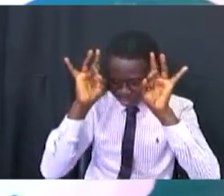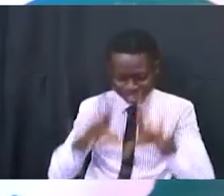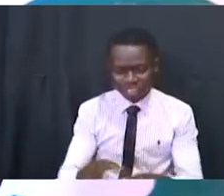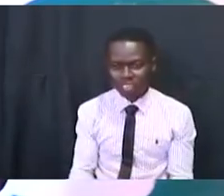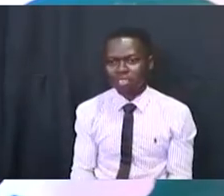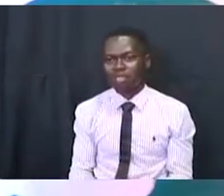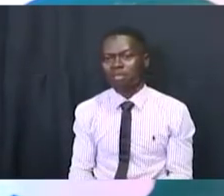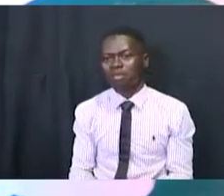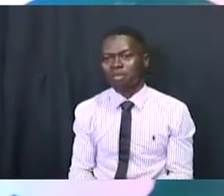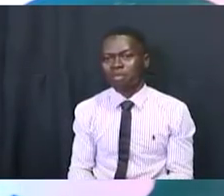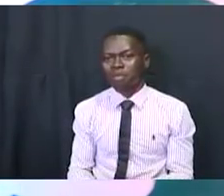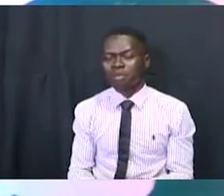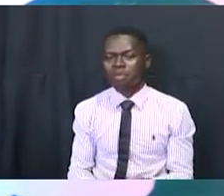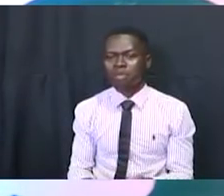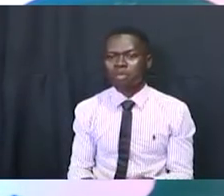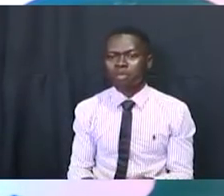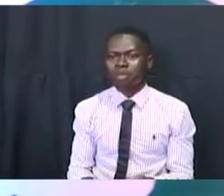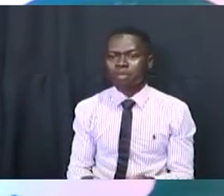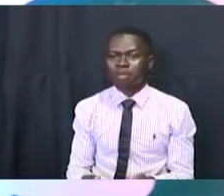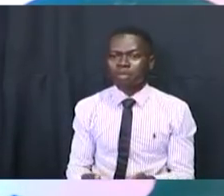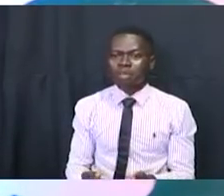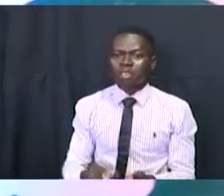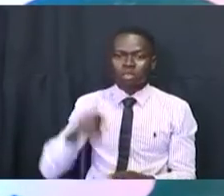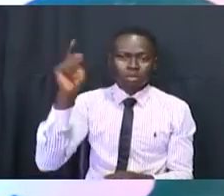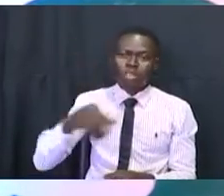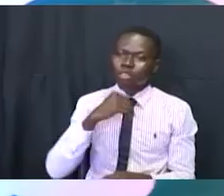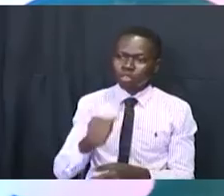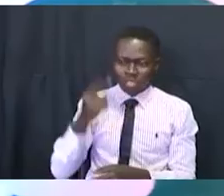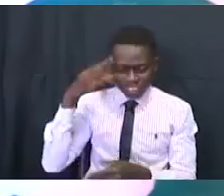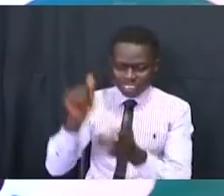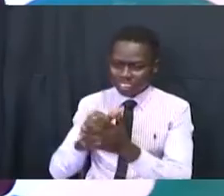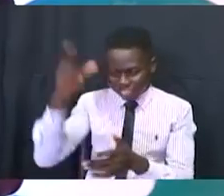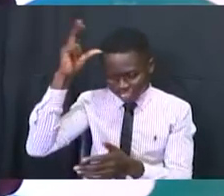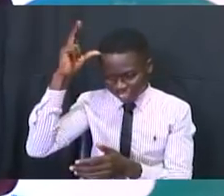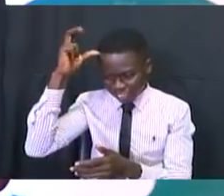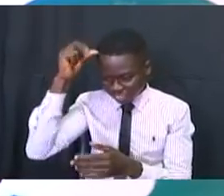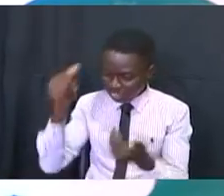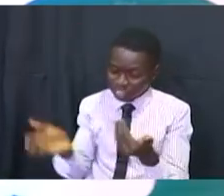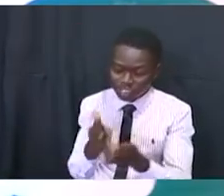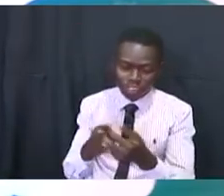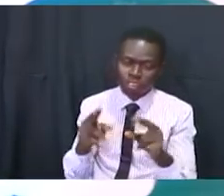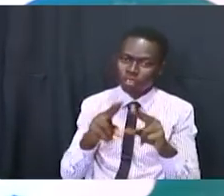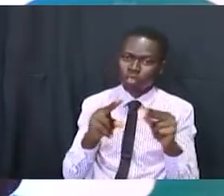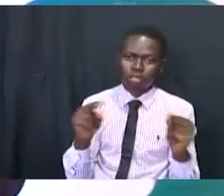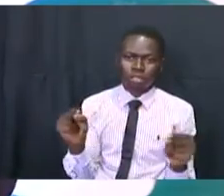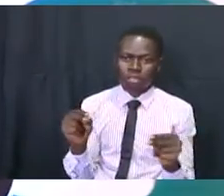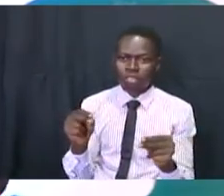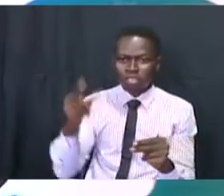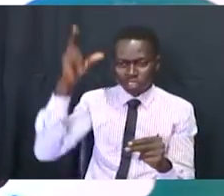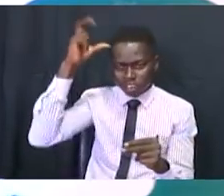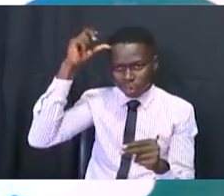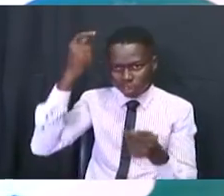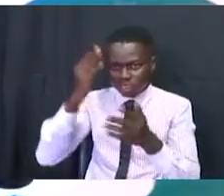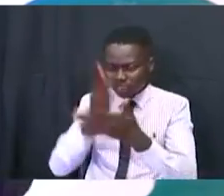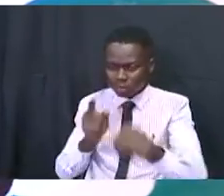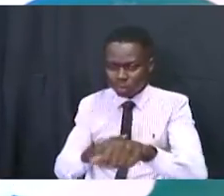supplanter, then don't try Satan and the devil. See, he is a supplanter. He's a schemer. And